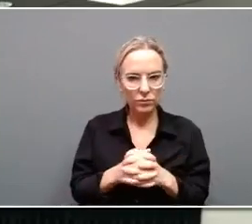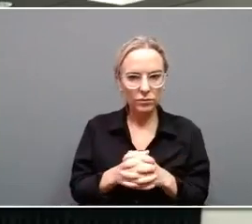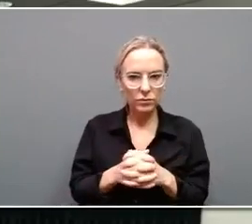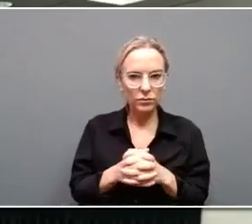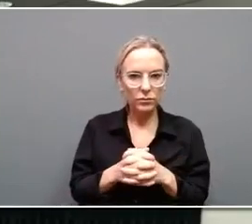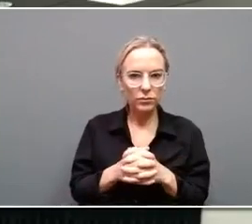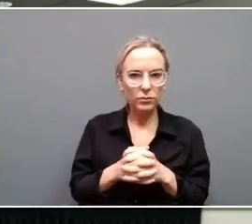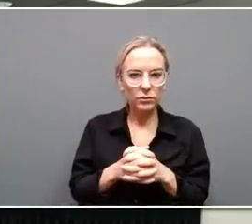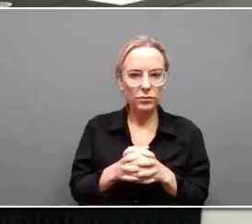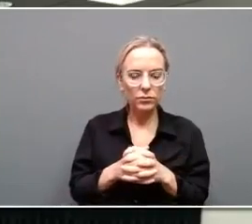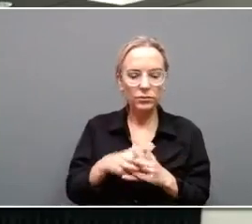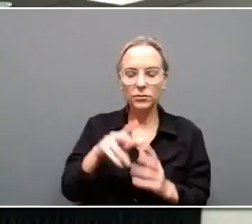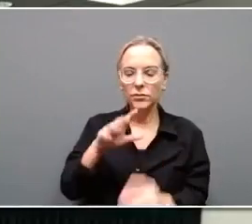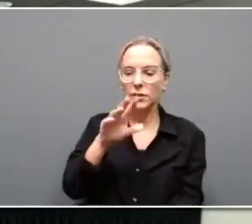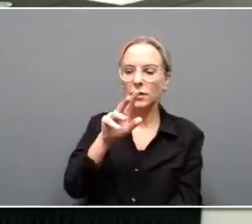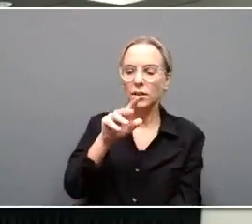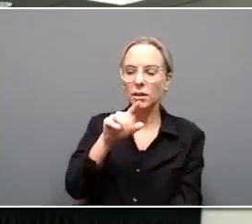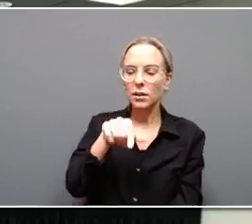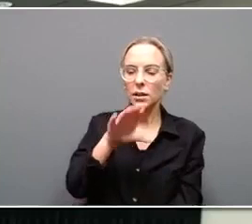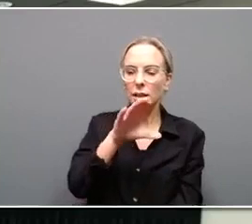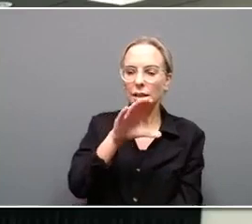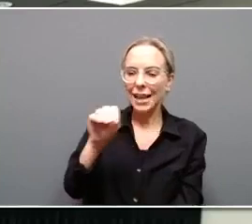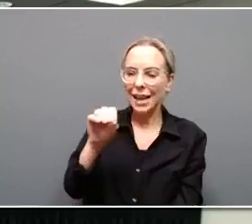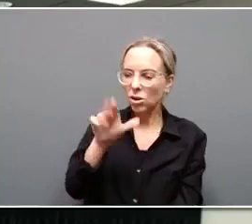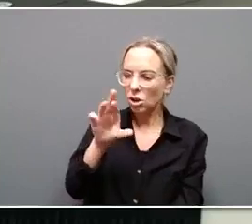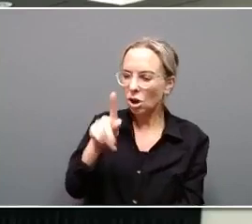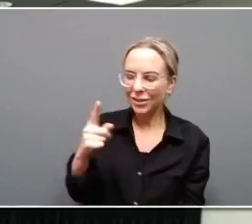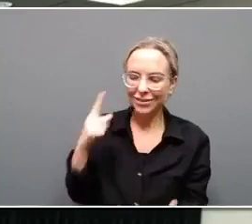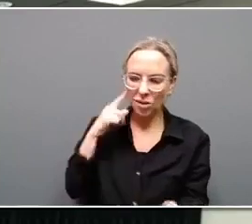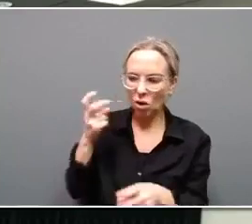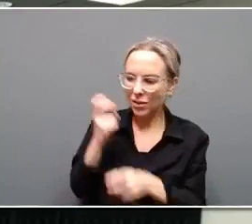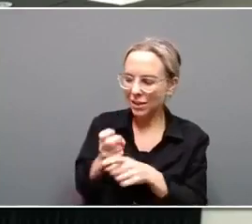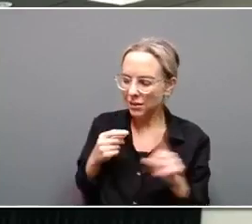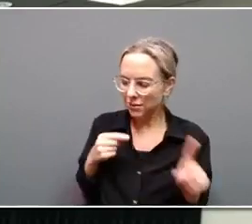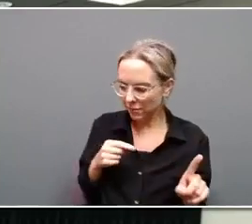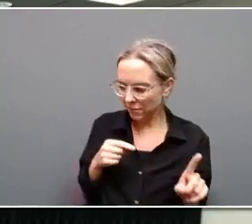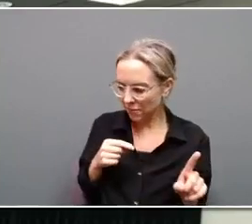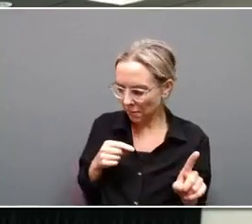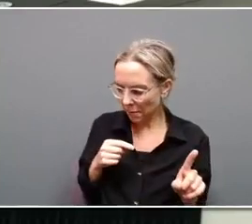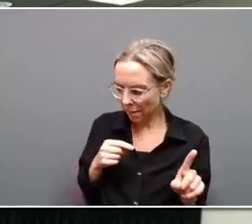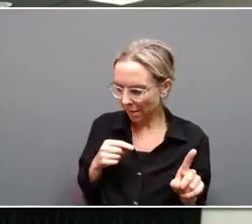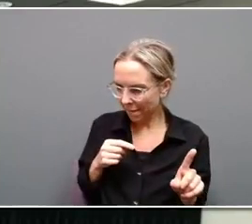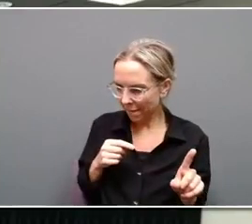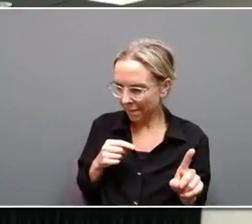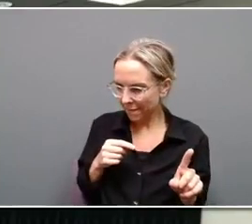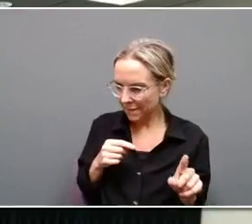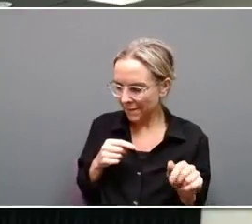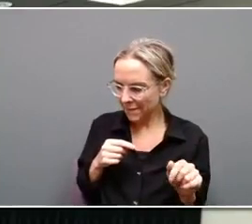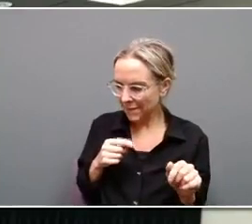says she and her counterparts around the state, the county clerk, not very pleased that with the Avis to